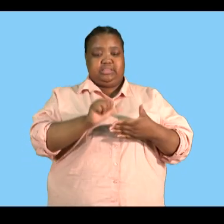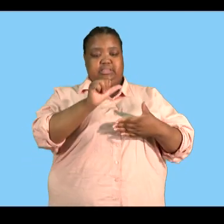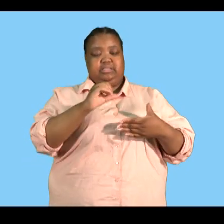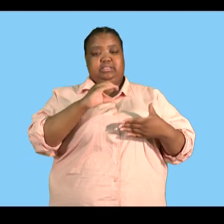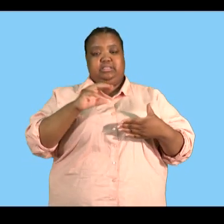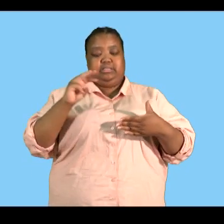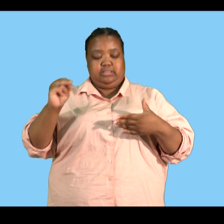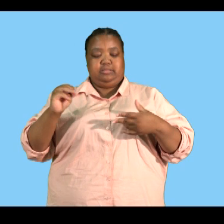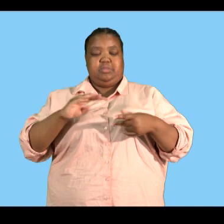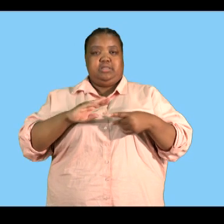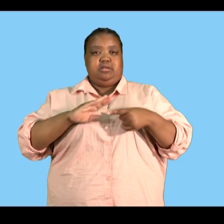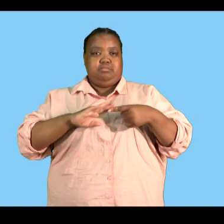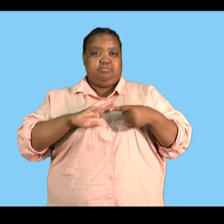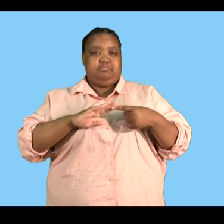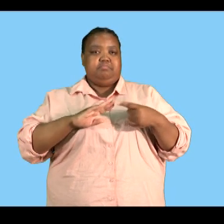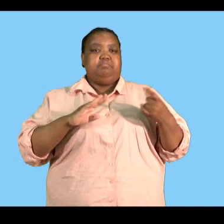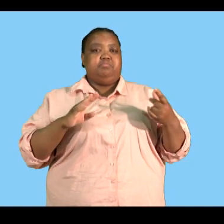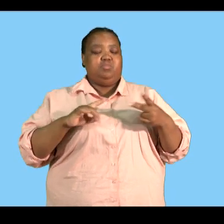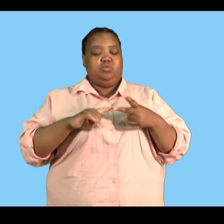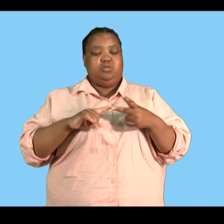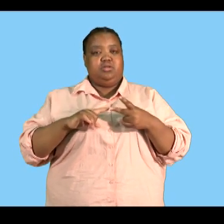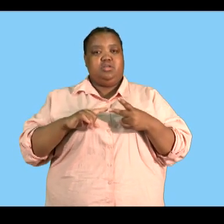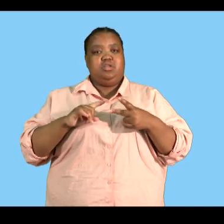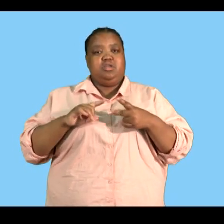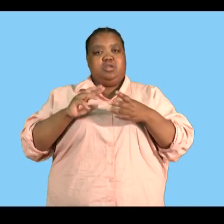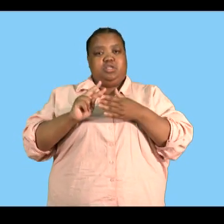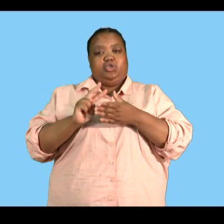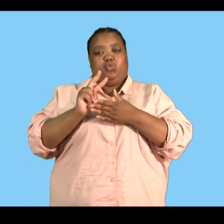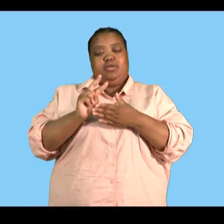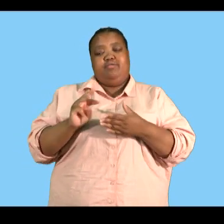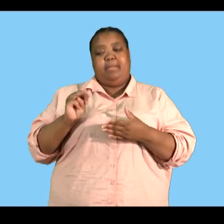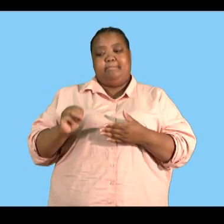16 centimeters and we are given 12